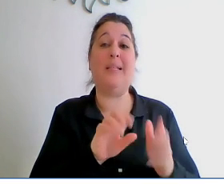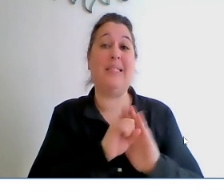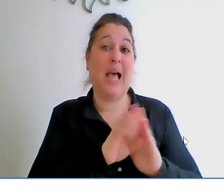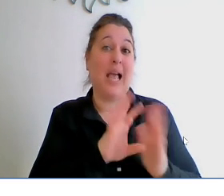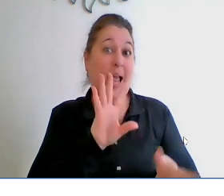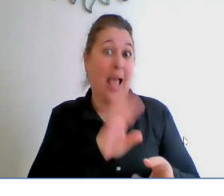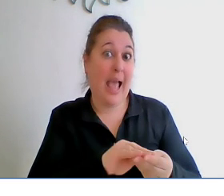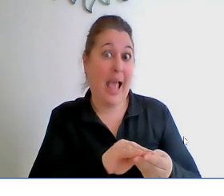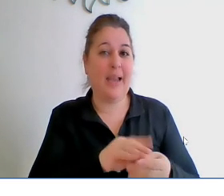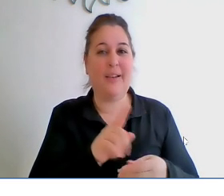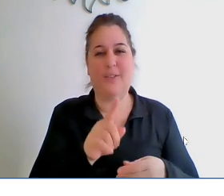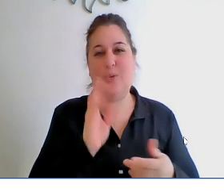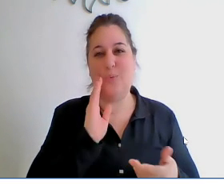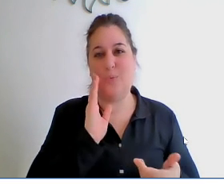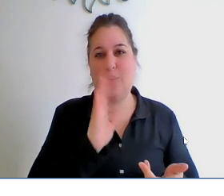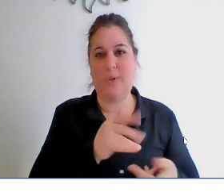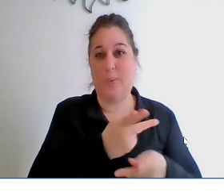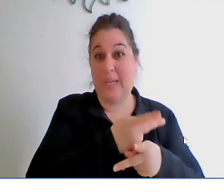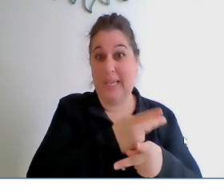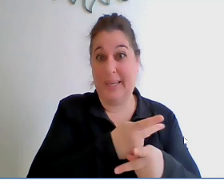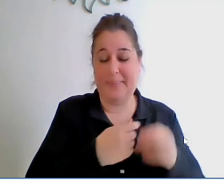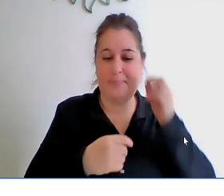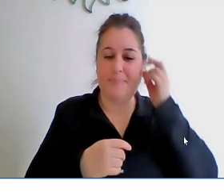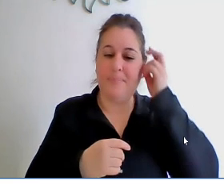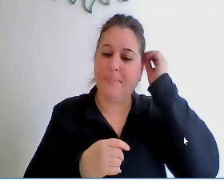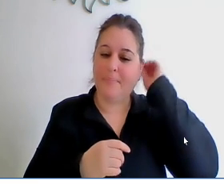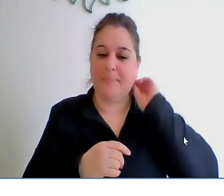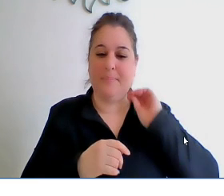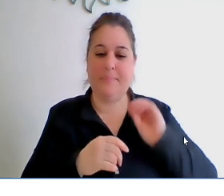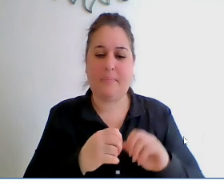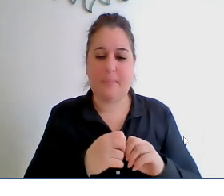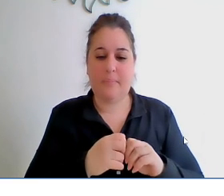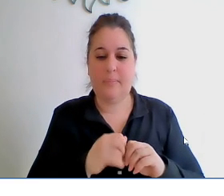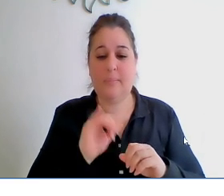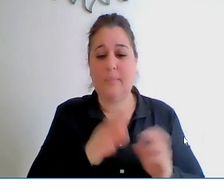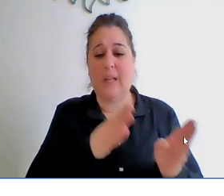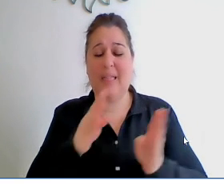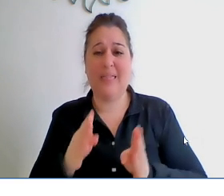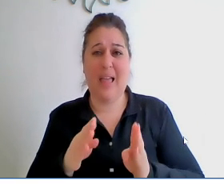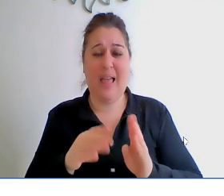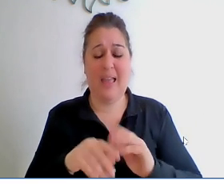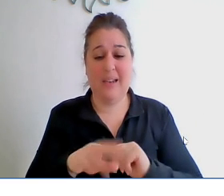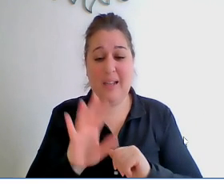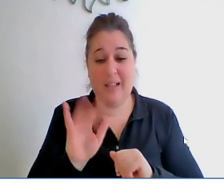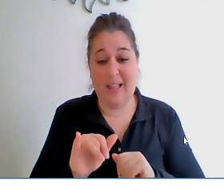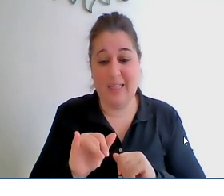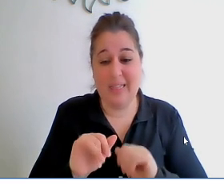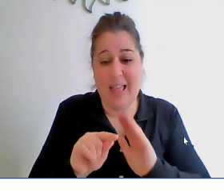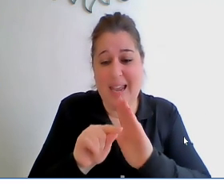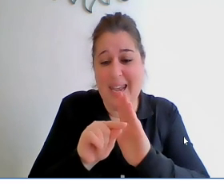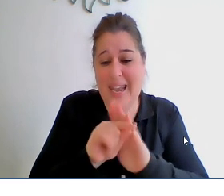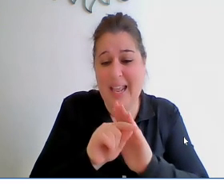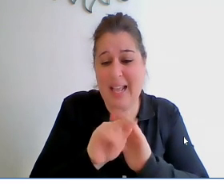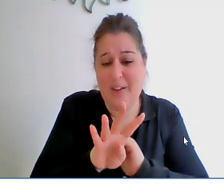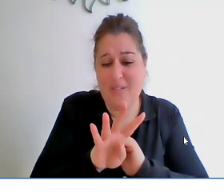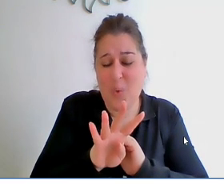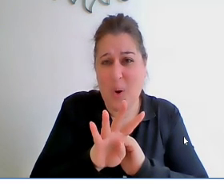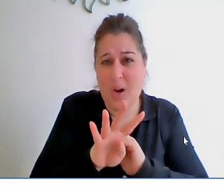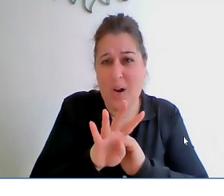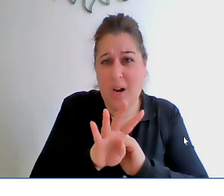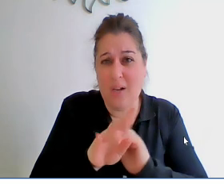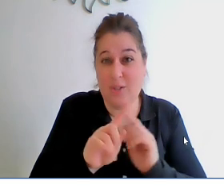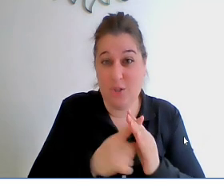So bring down negative 4. Bring down 4. Remember, these two signs turn into one sign. You have this 4 right